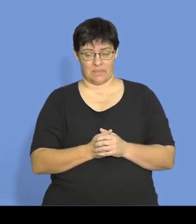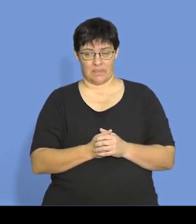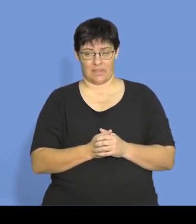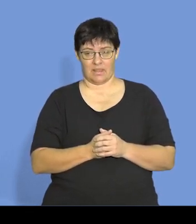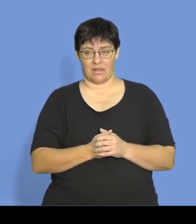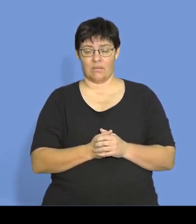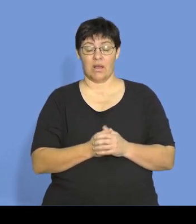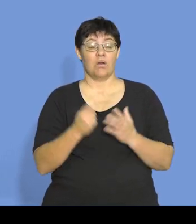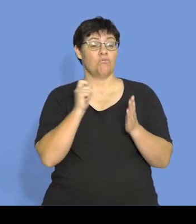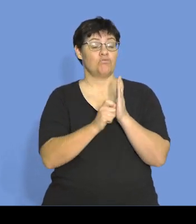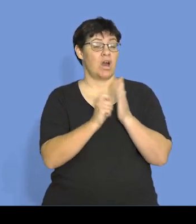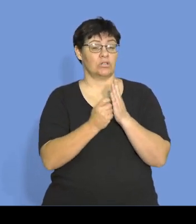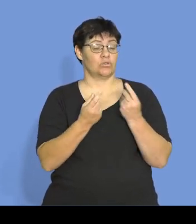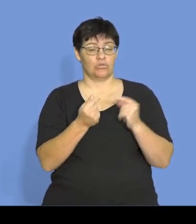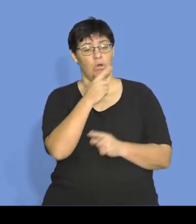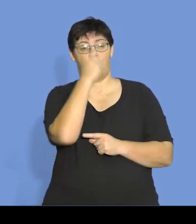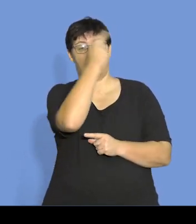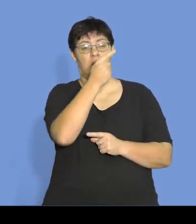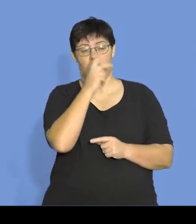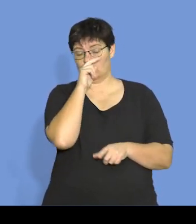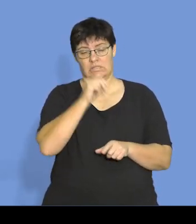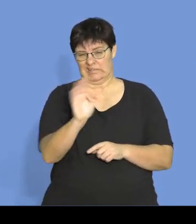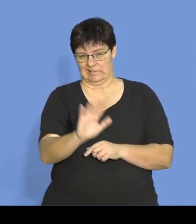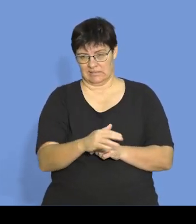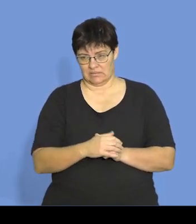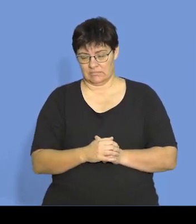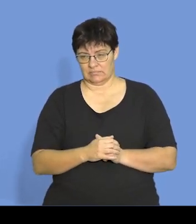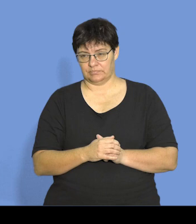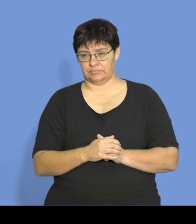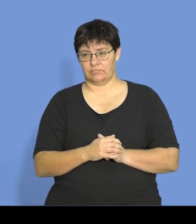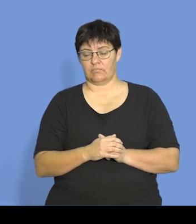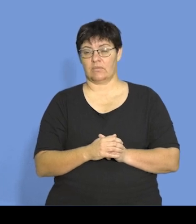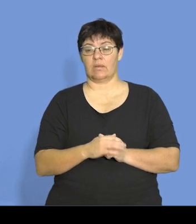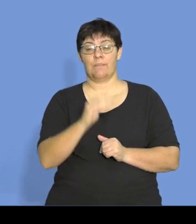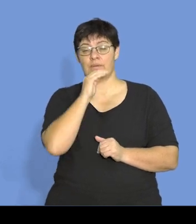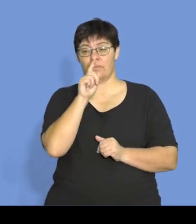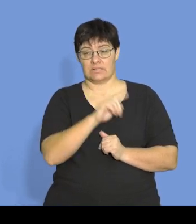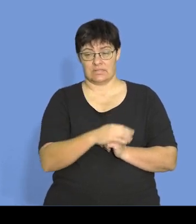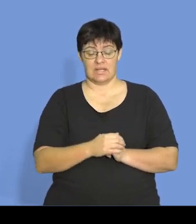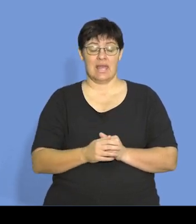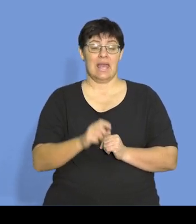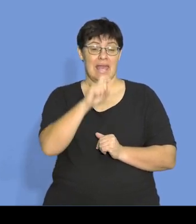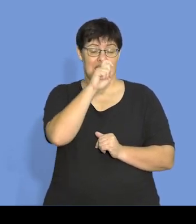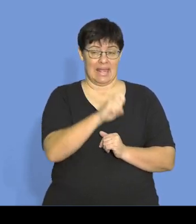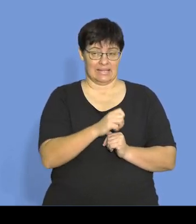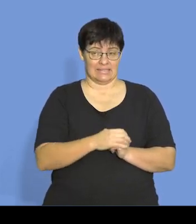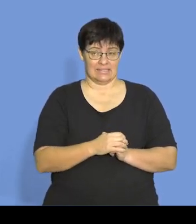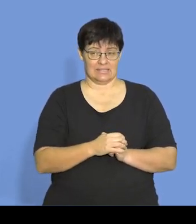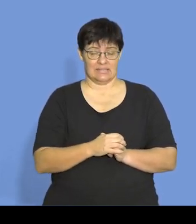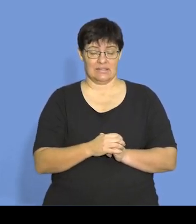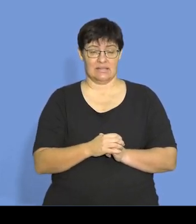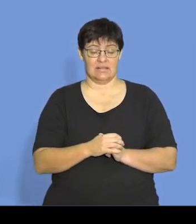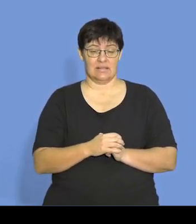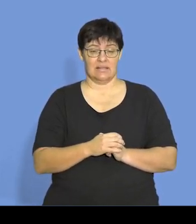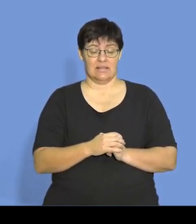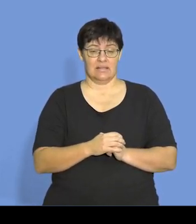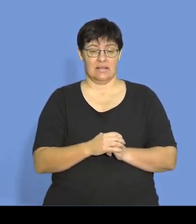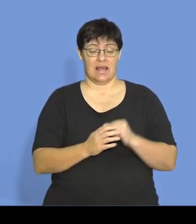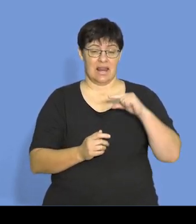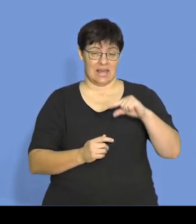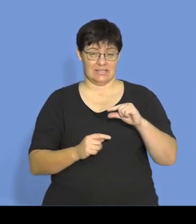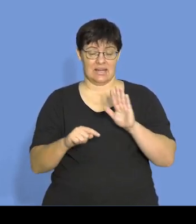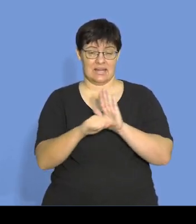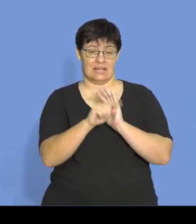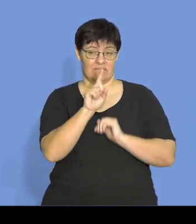when you write your solution, you don't necessarily need to shade it. So it means my x will be less than